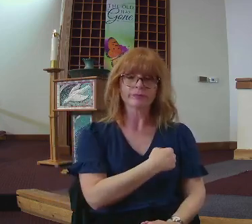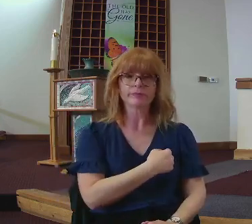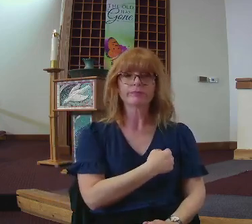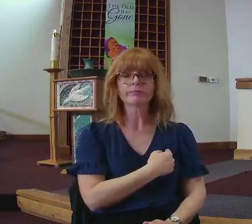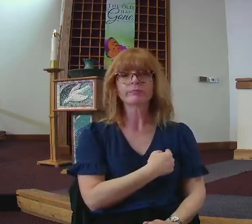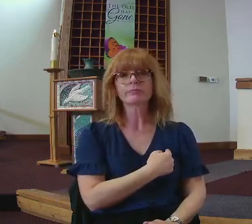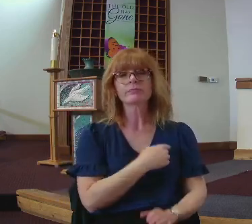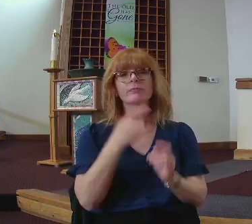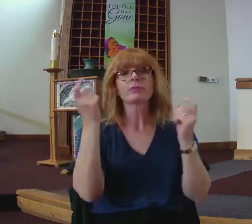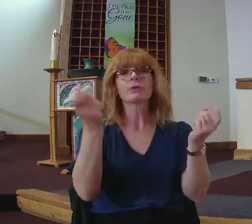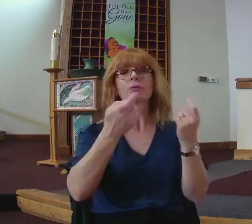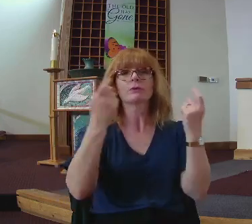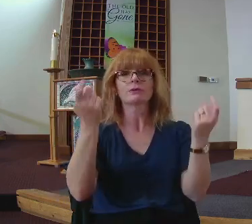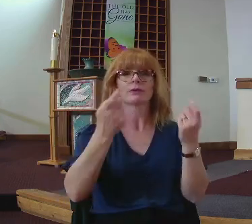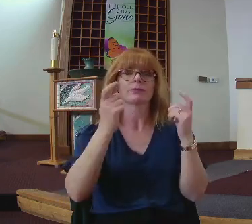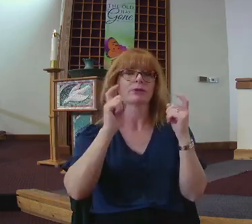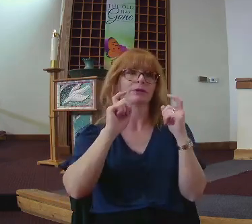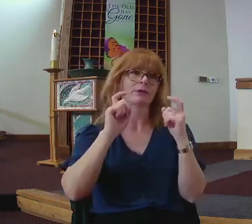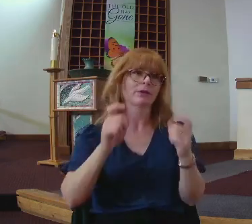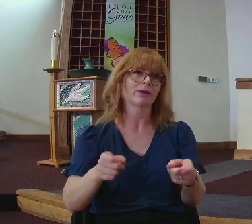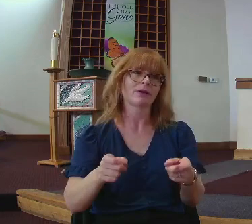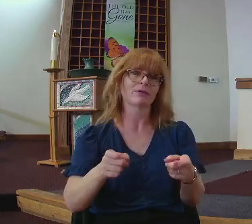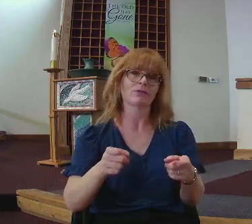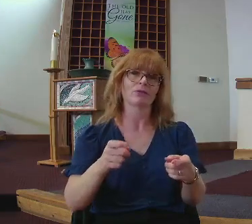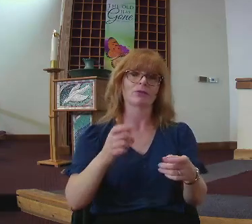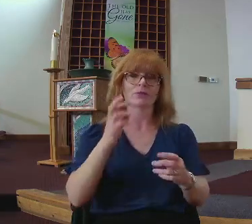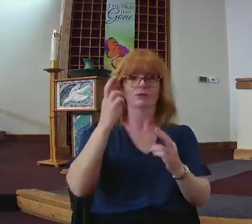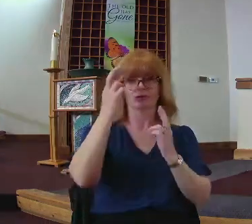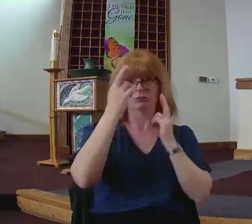We celebrate the gifts of reason,